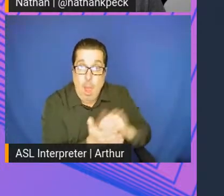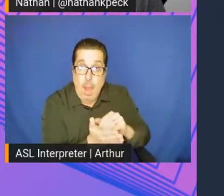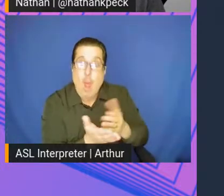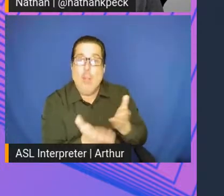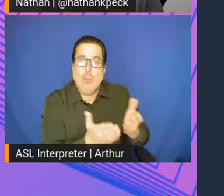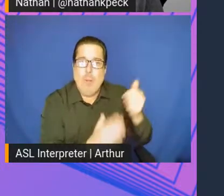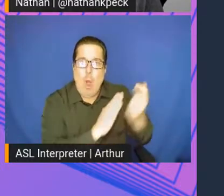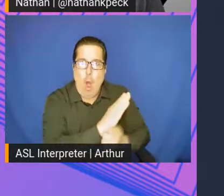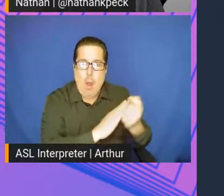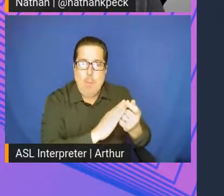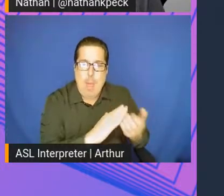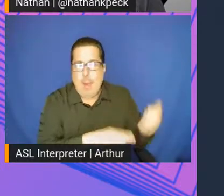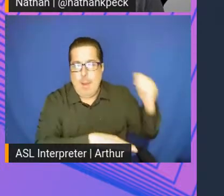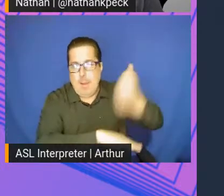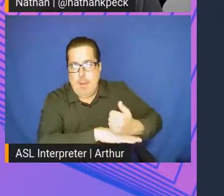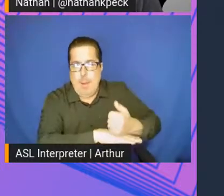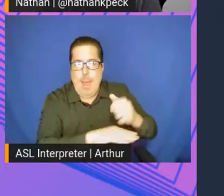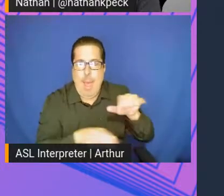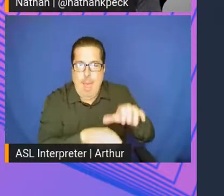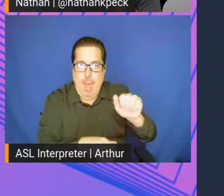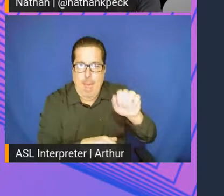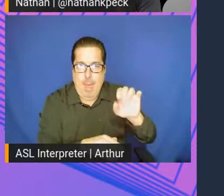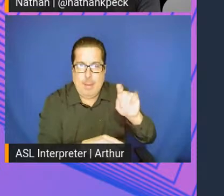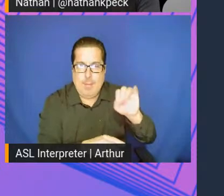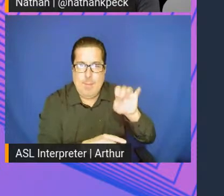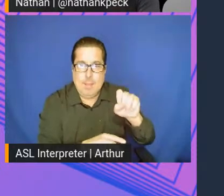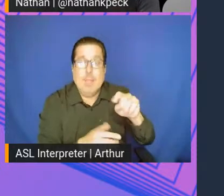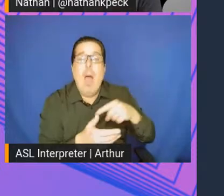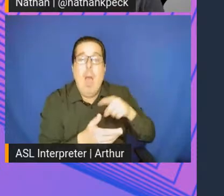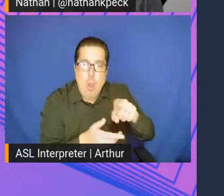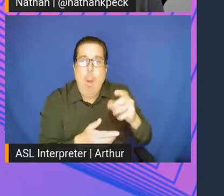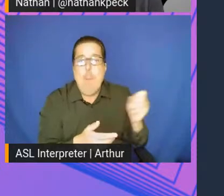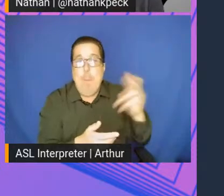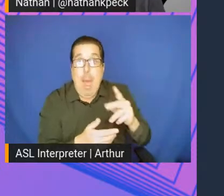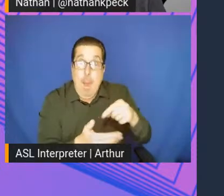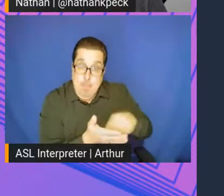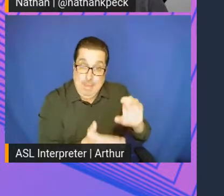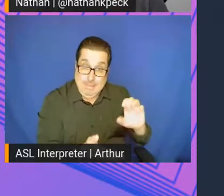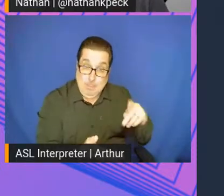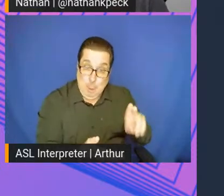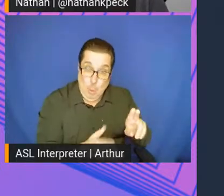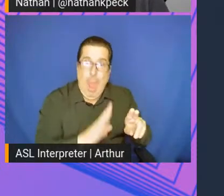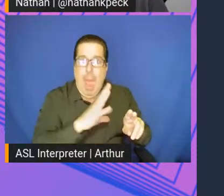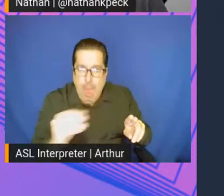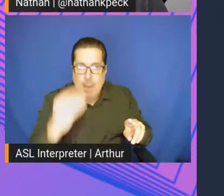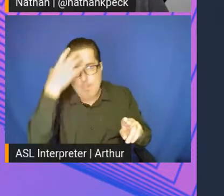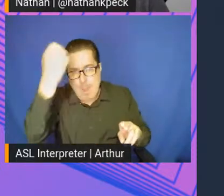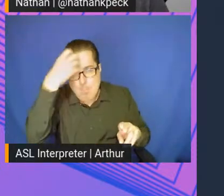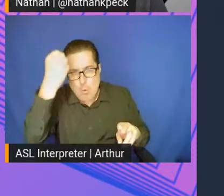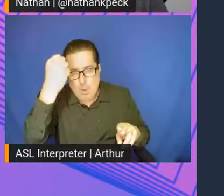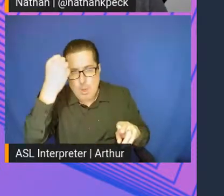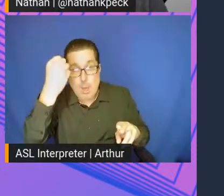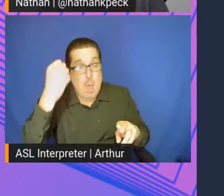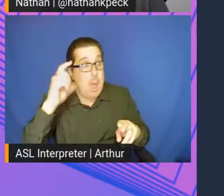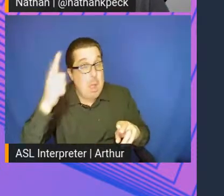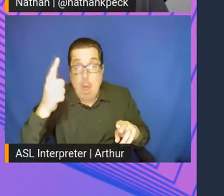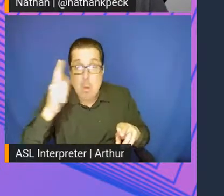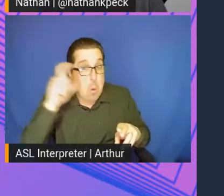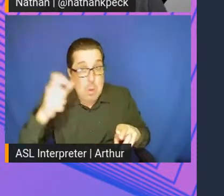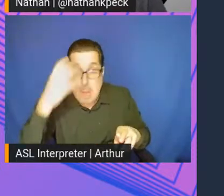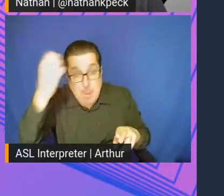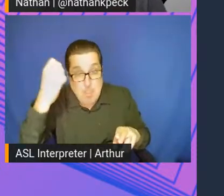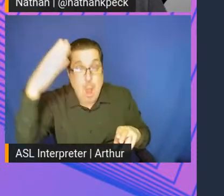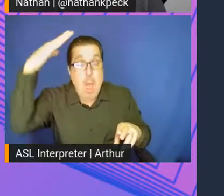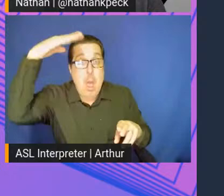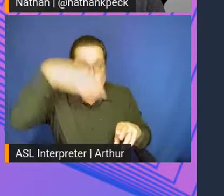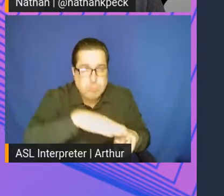and you go back to paying for CPU and memory. But once again, it's very fascinating because you don't have to pay per request.